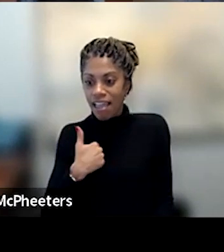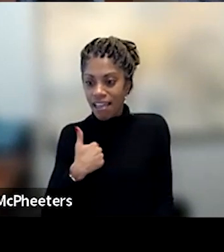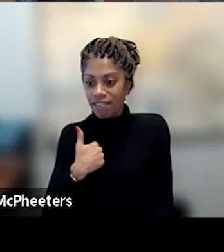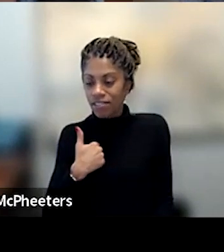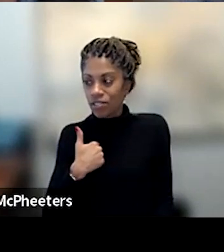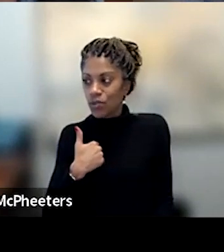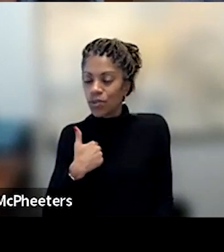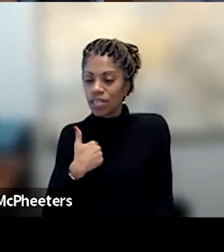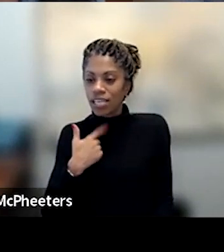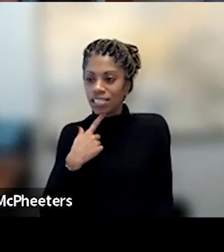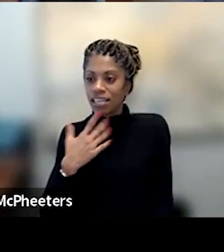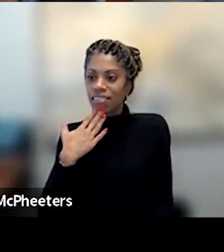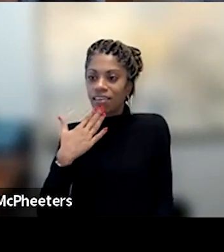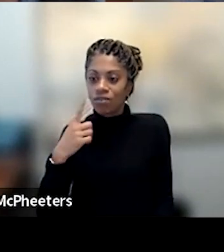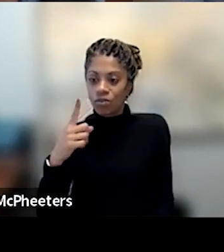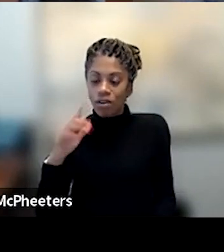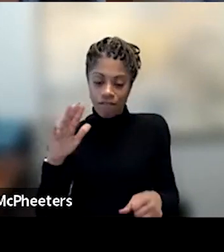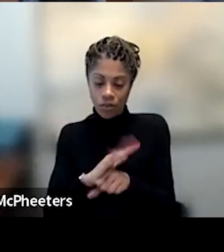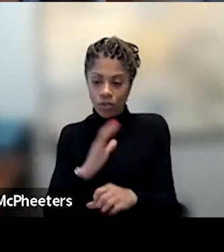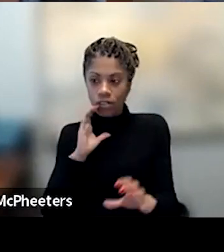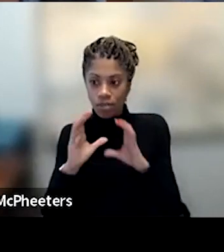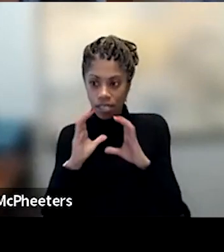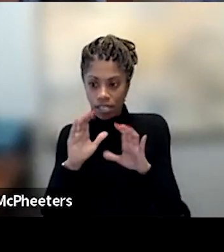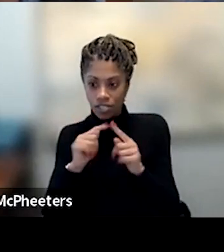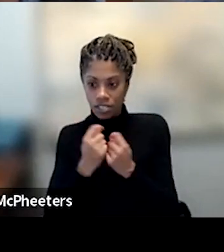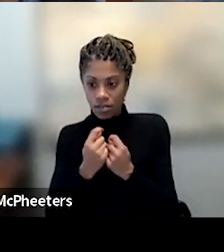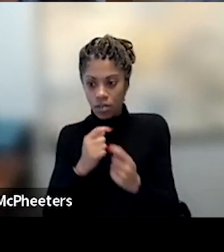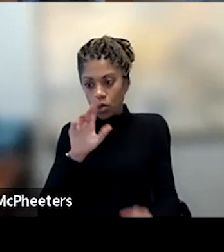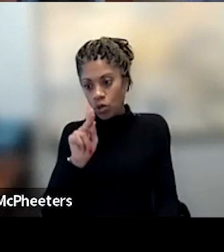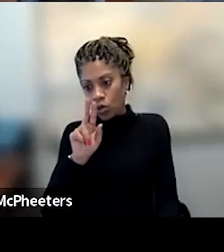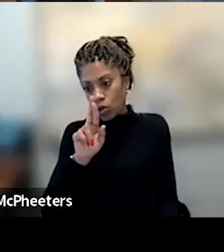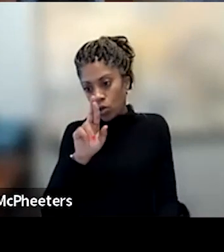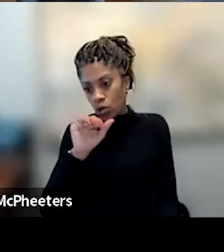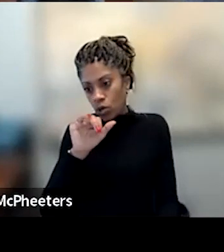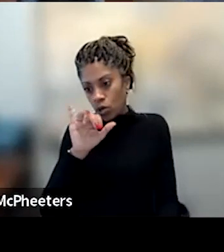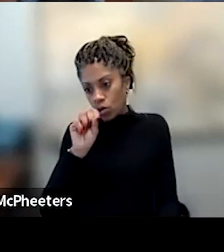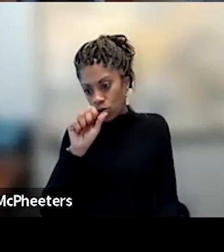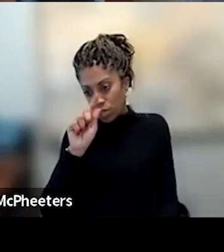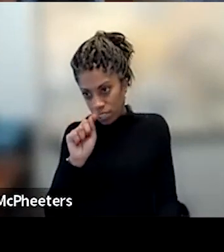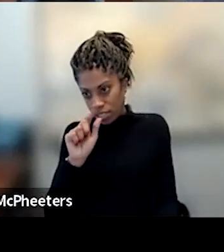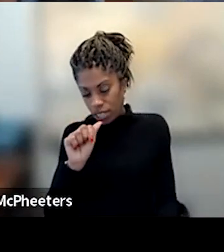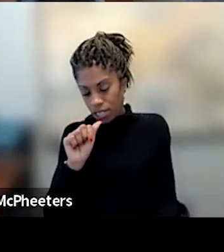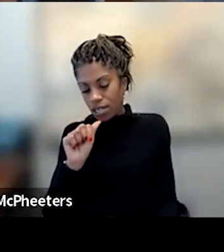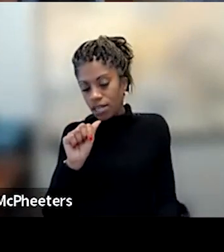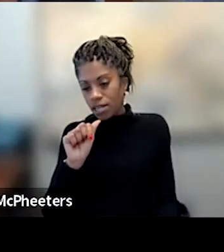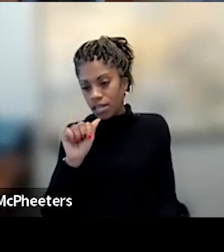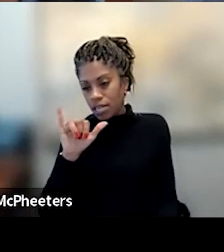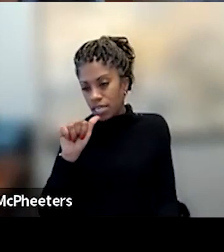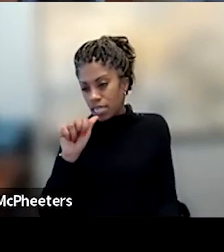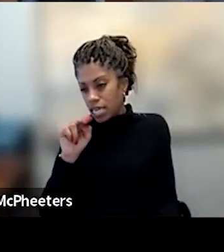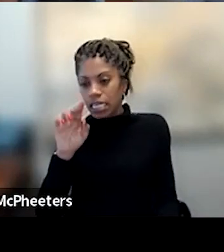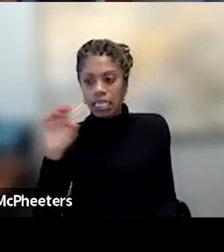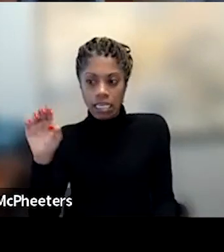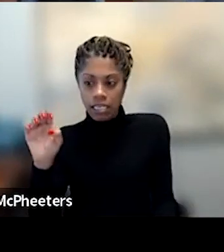communications team, especially Krista Yankee, who I co-authored the case study with. But really, our full